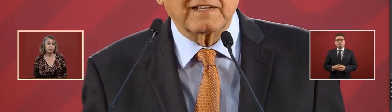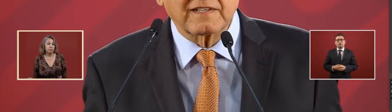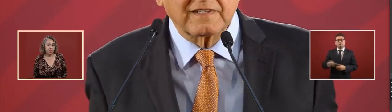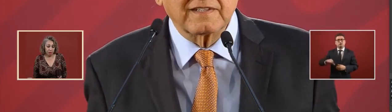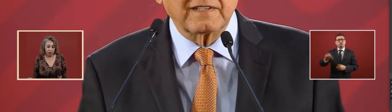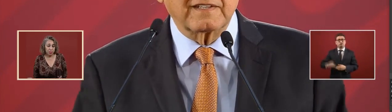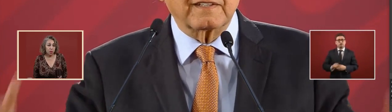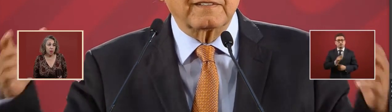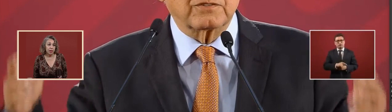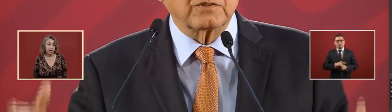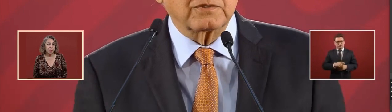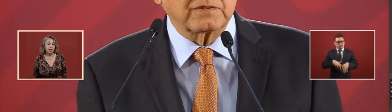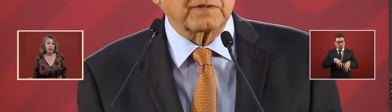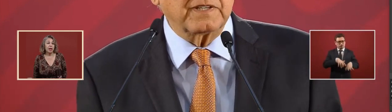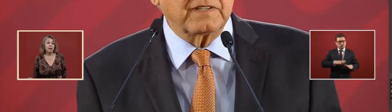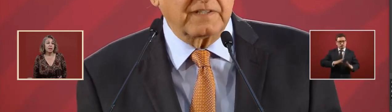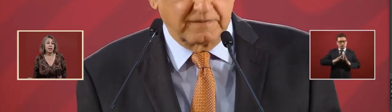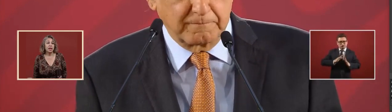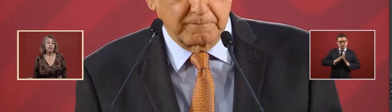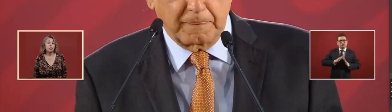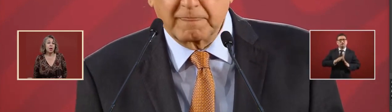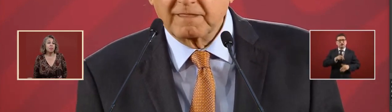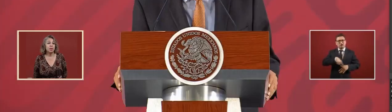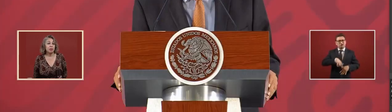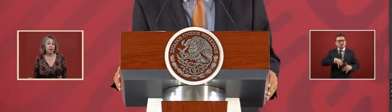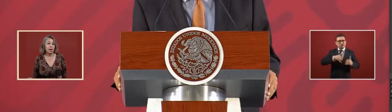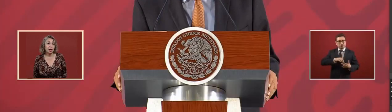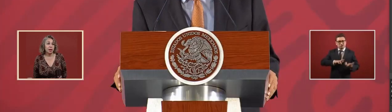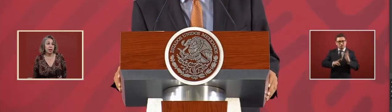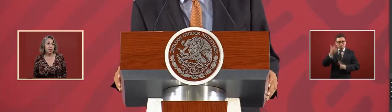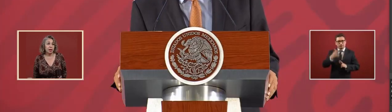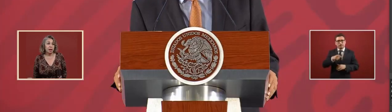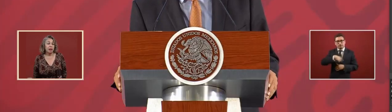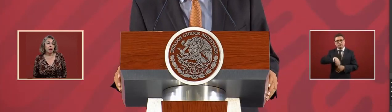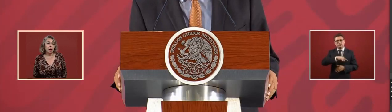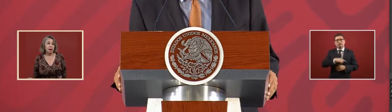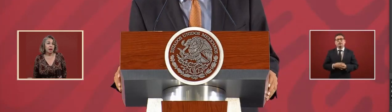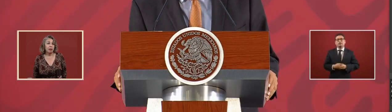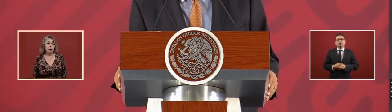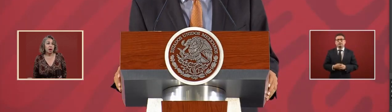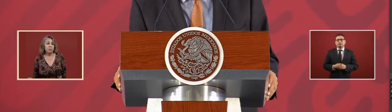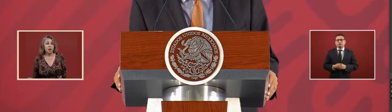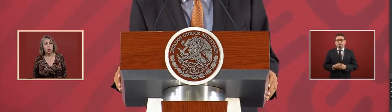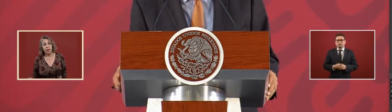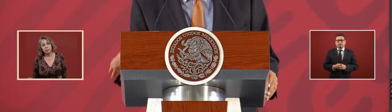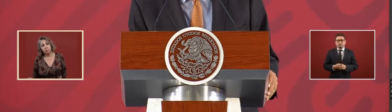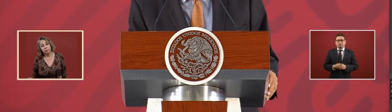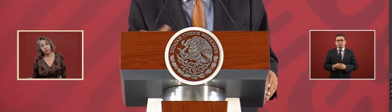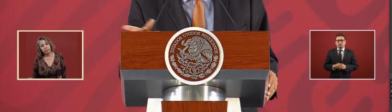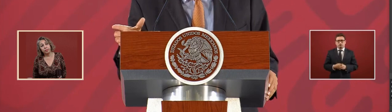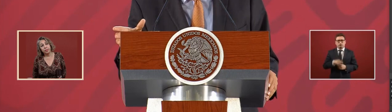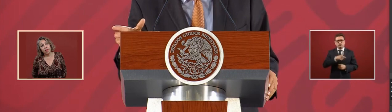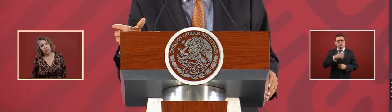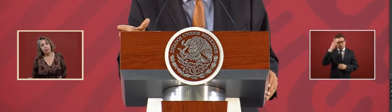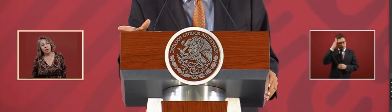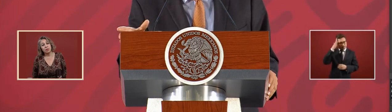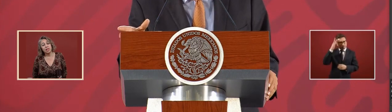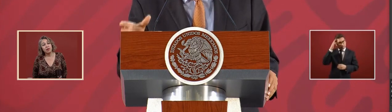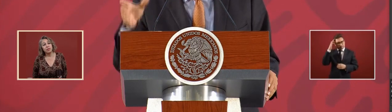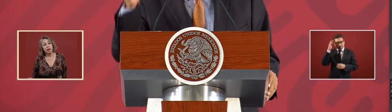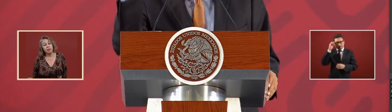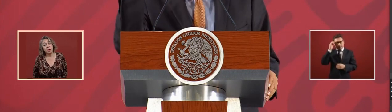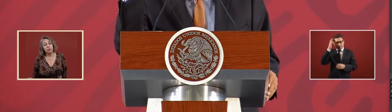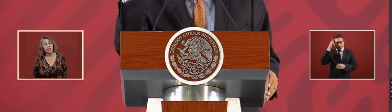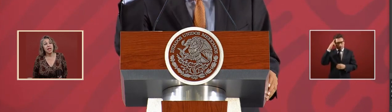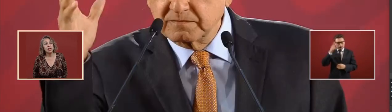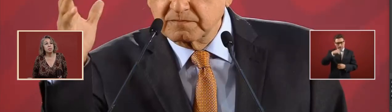gana army el won. Rebelde, and the rebel ejército, army won. Encabezado por Porfirio that Díaz, was